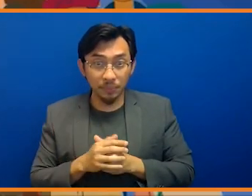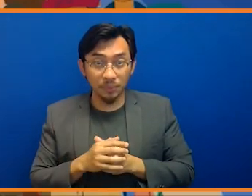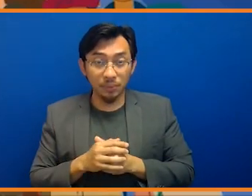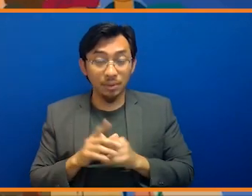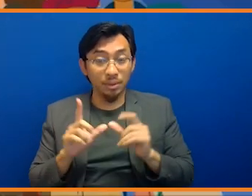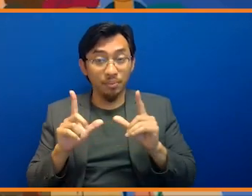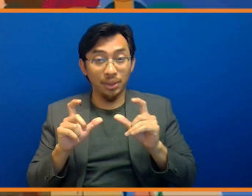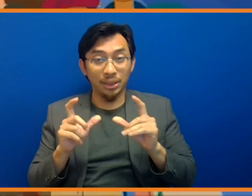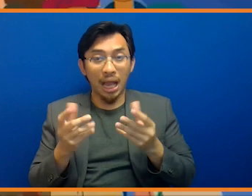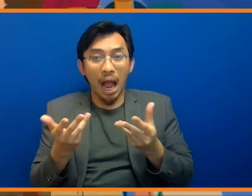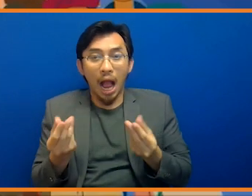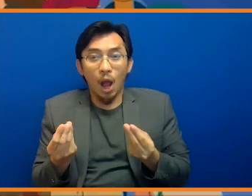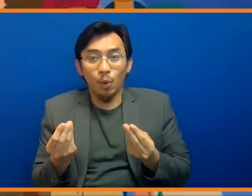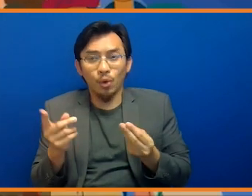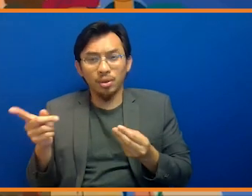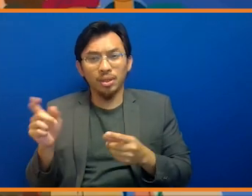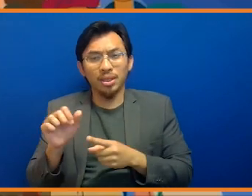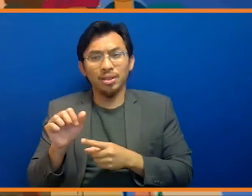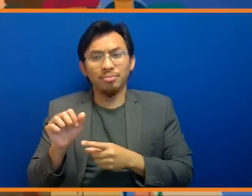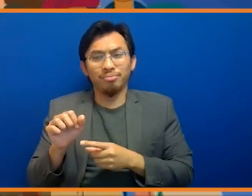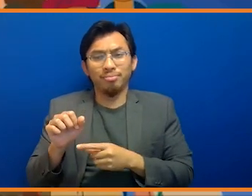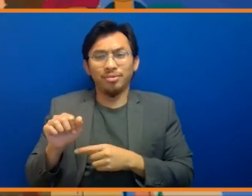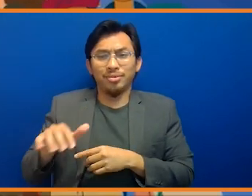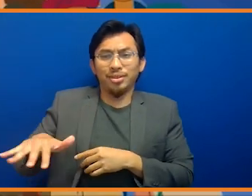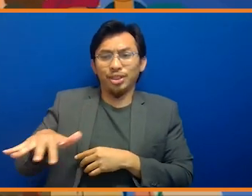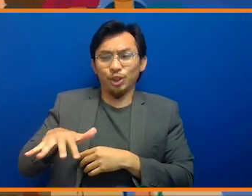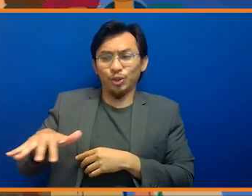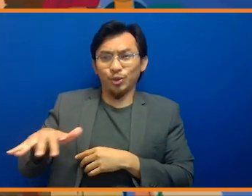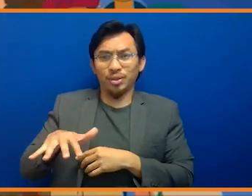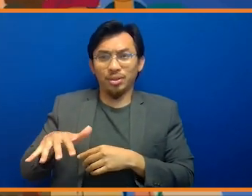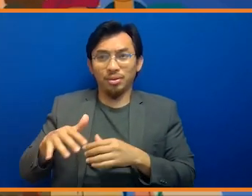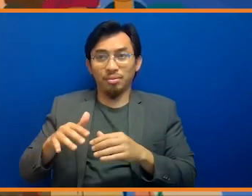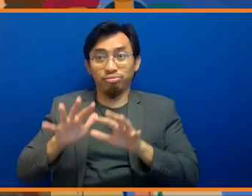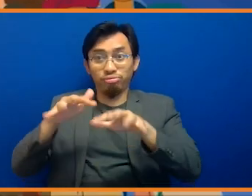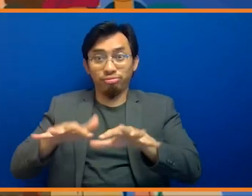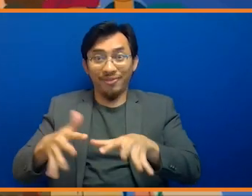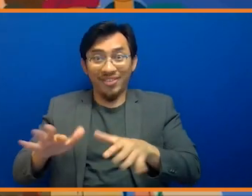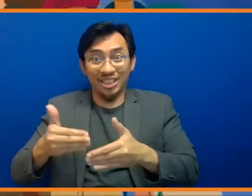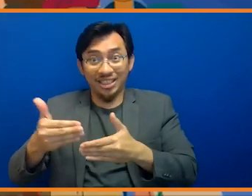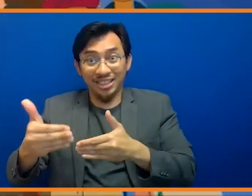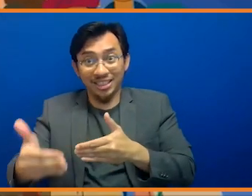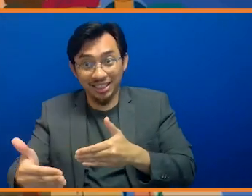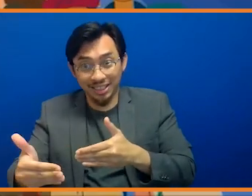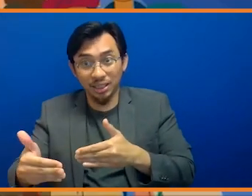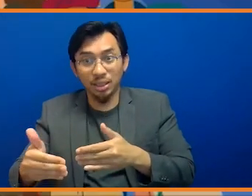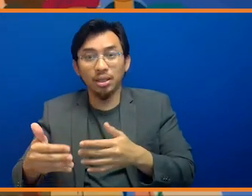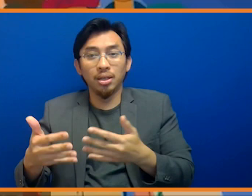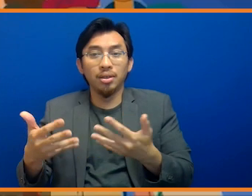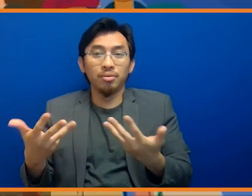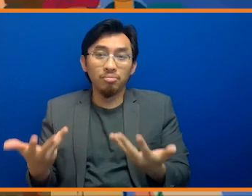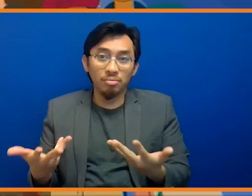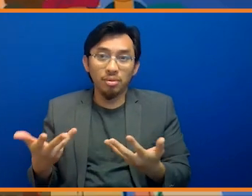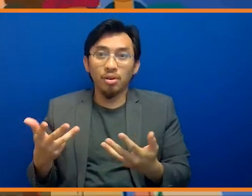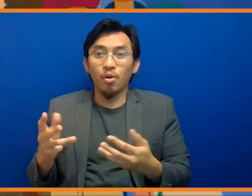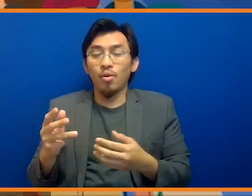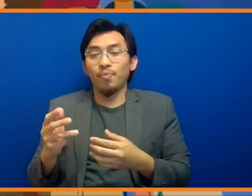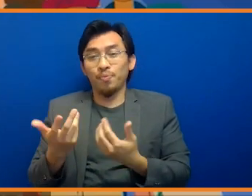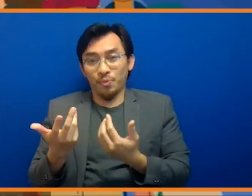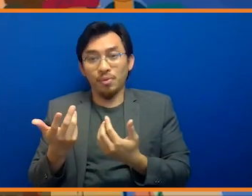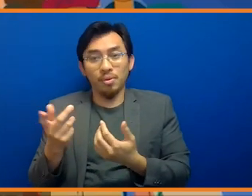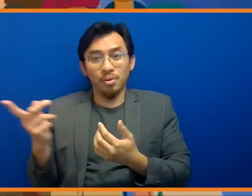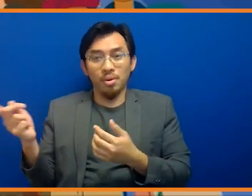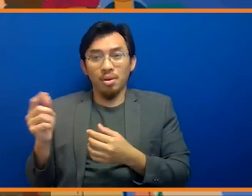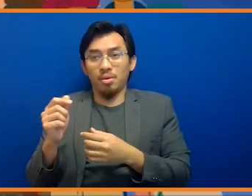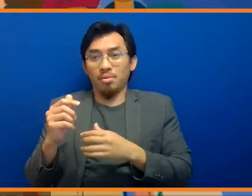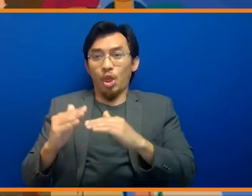the picture of how the situation just after the tsunami. The tsunami water also raised more